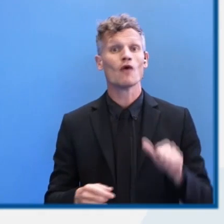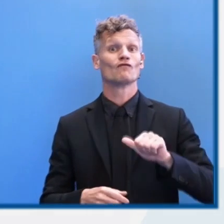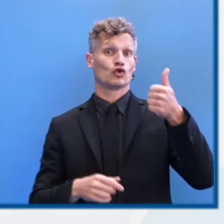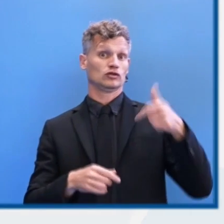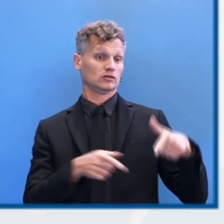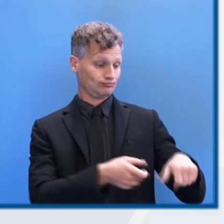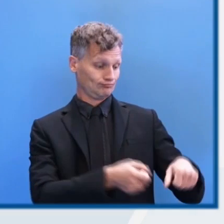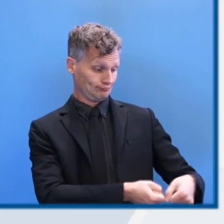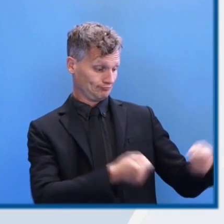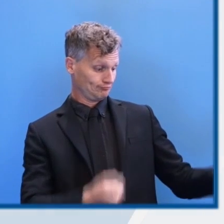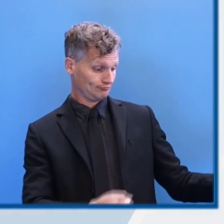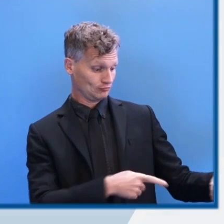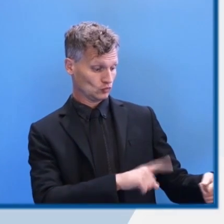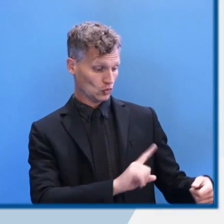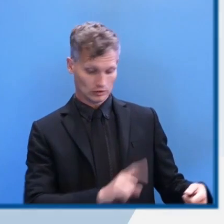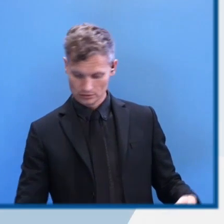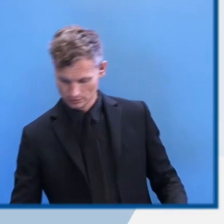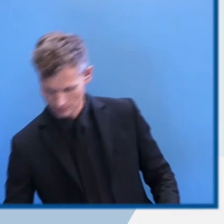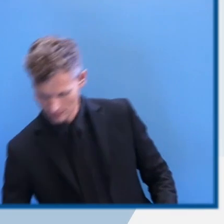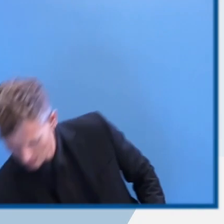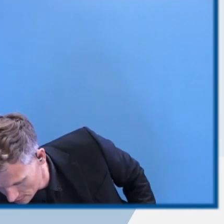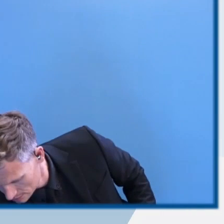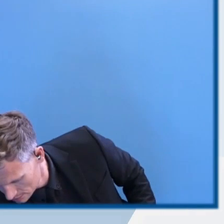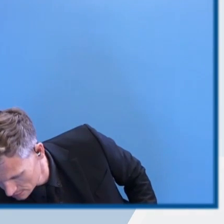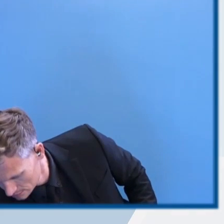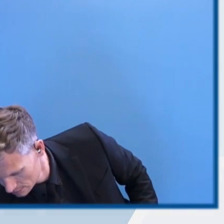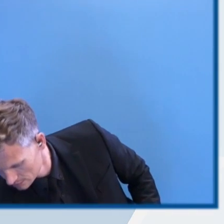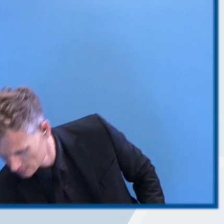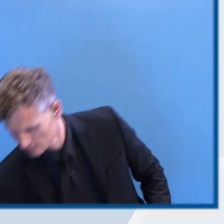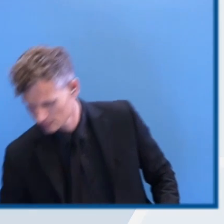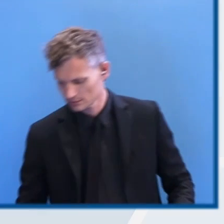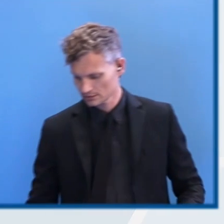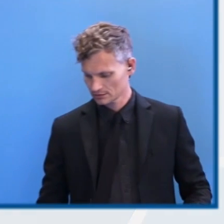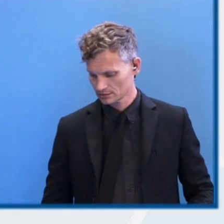shock disaster takes place. So that is the physical